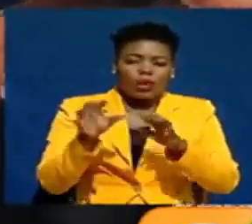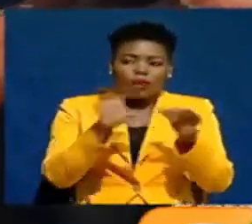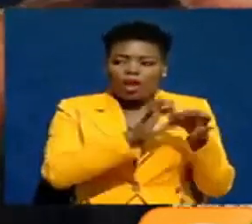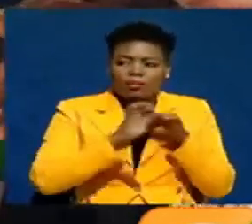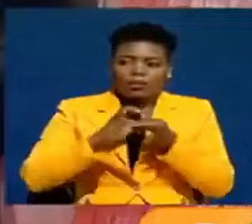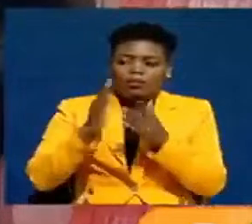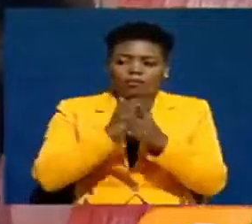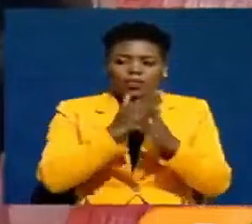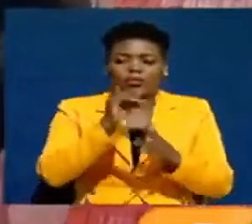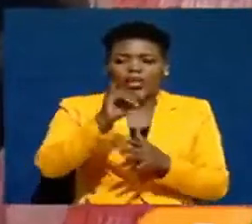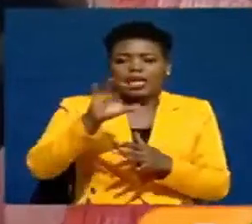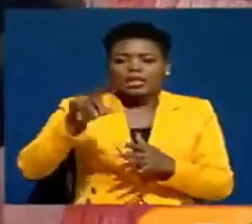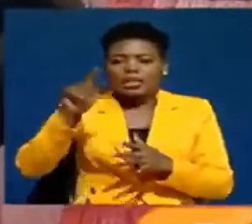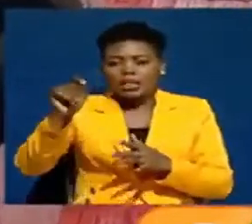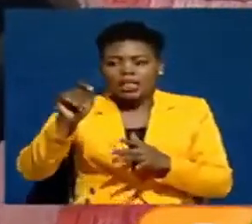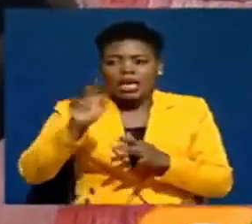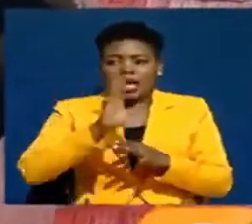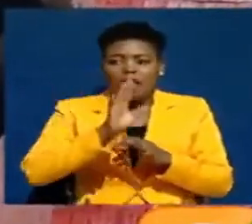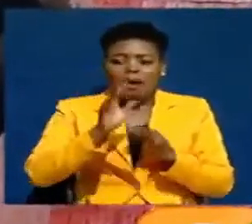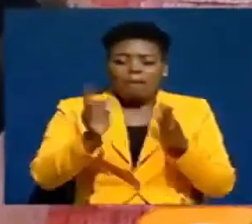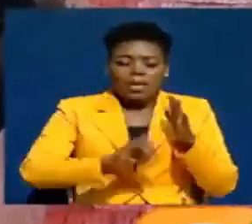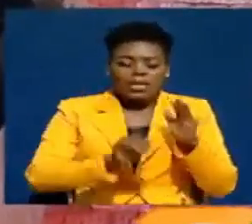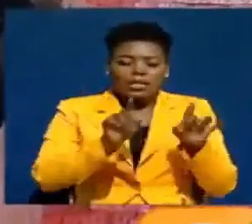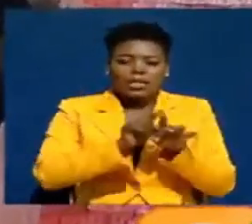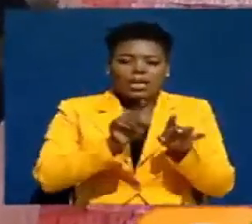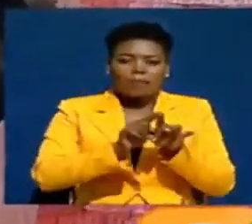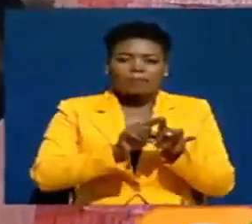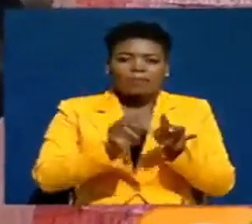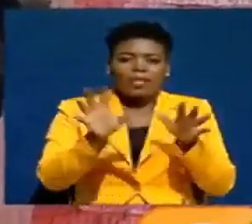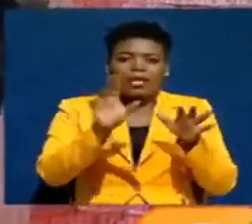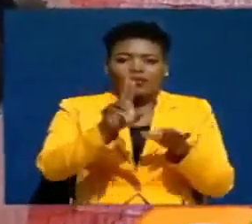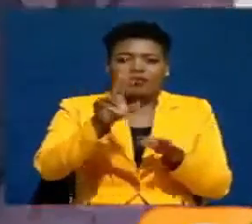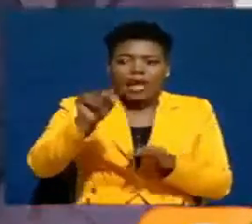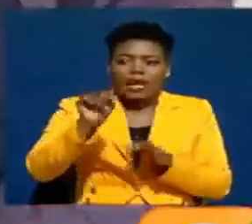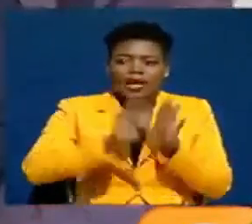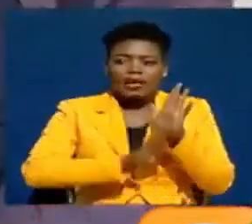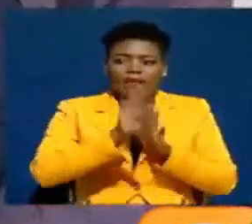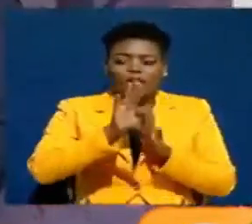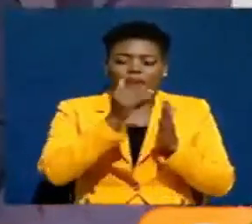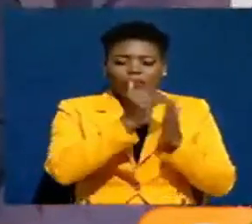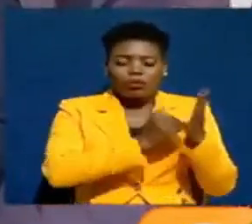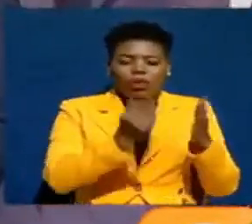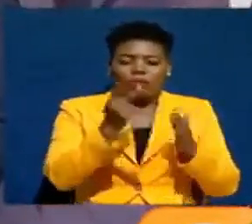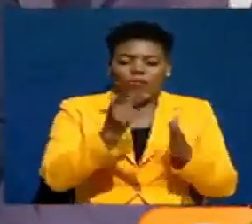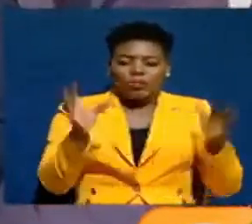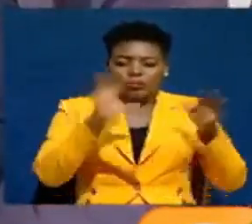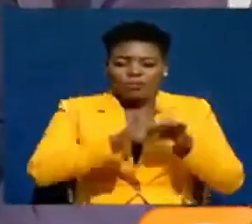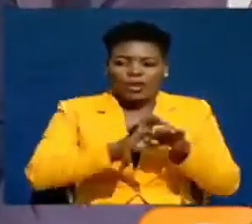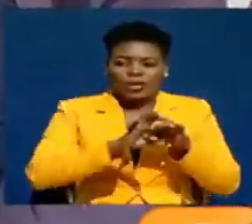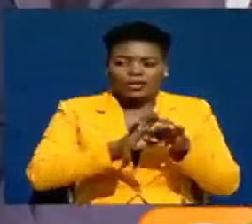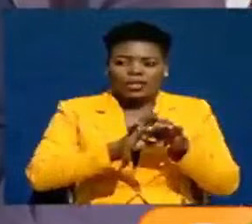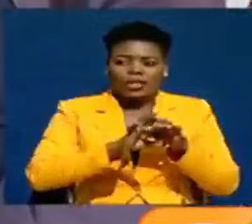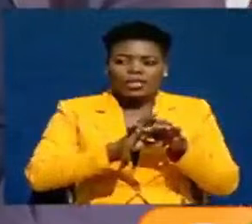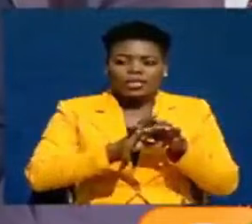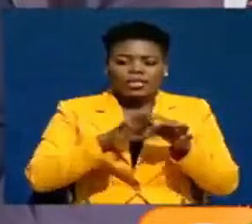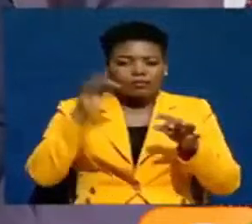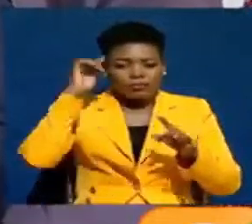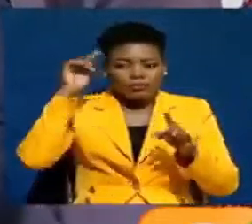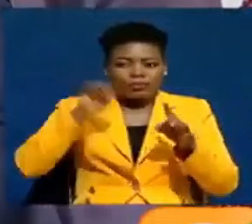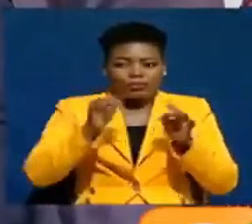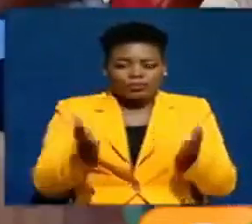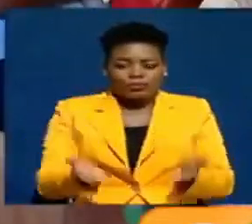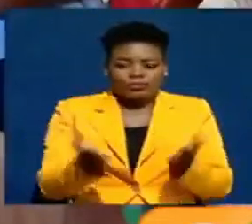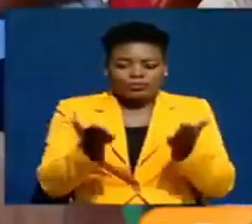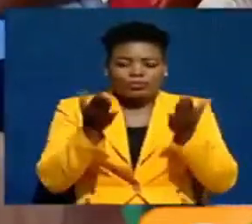ICT Ministry, Konza Technopolis, and the United Nations Development Programme. The hub is set to drive advancement in